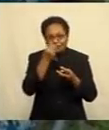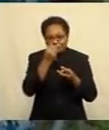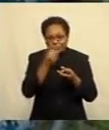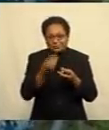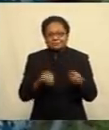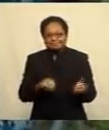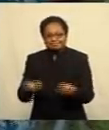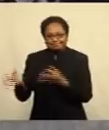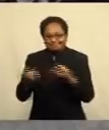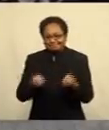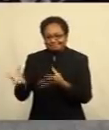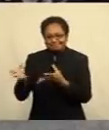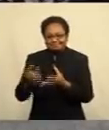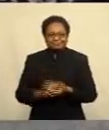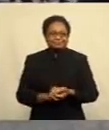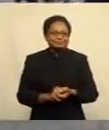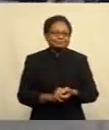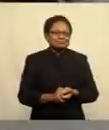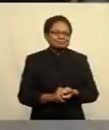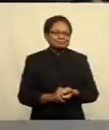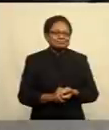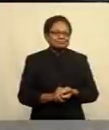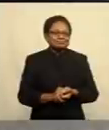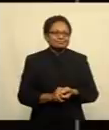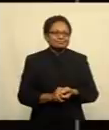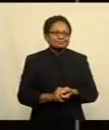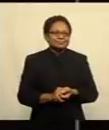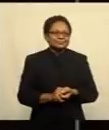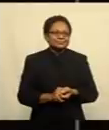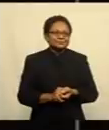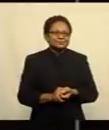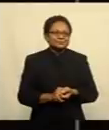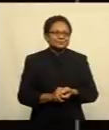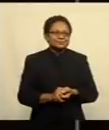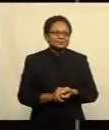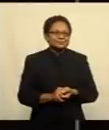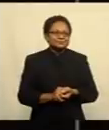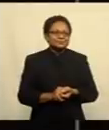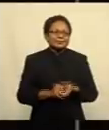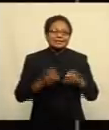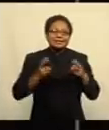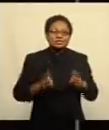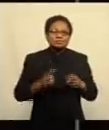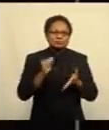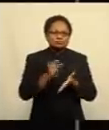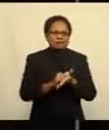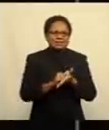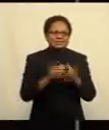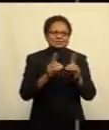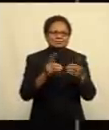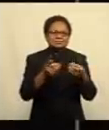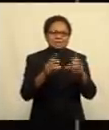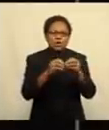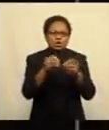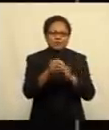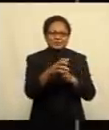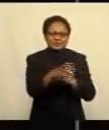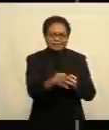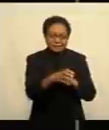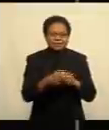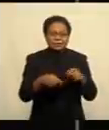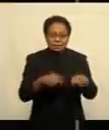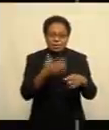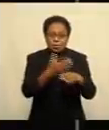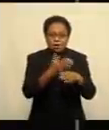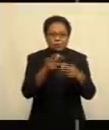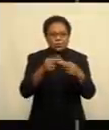zones. Apeniso Ngrandobu, FBC News. The Human Rights and Anti-Discrimination Commission is working with authorities